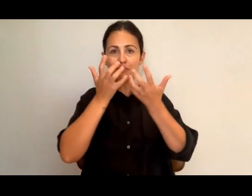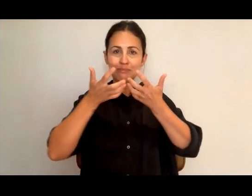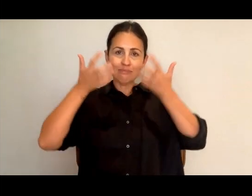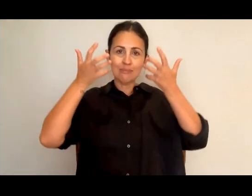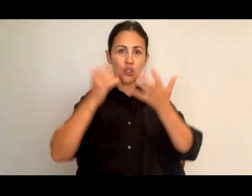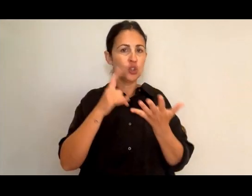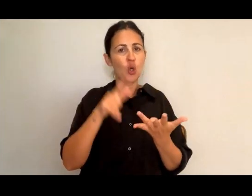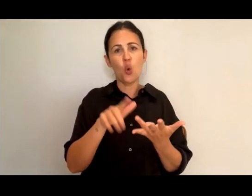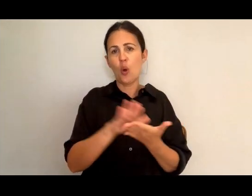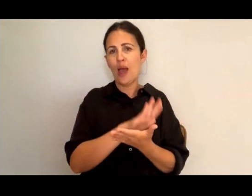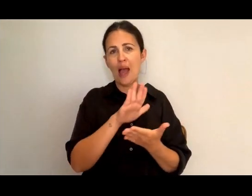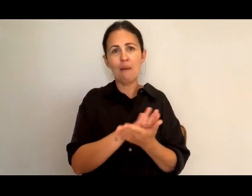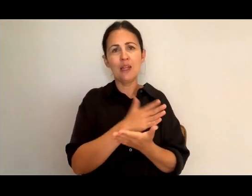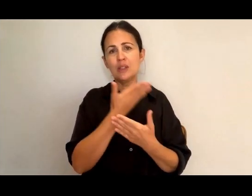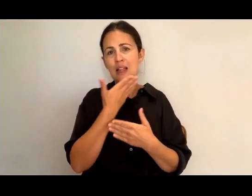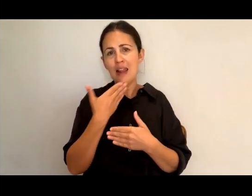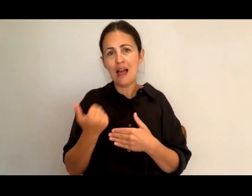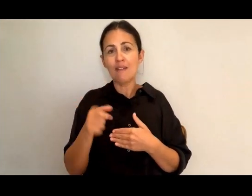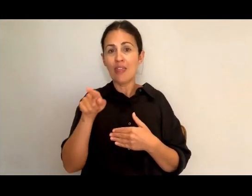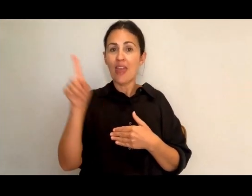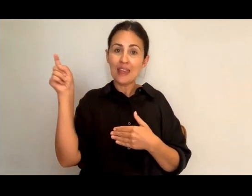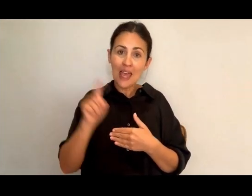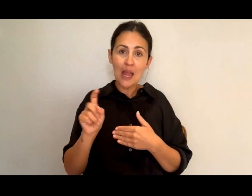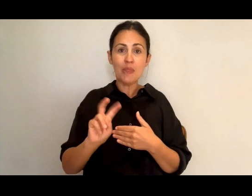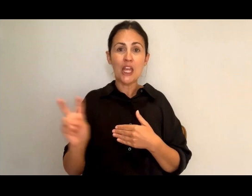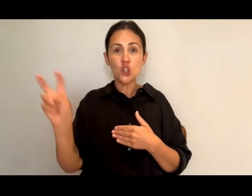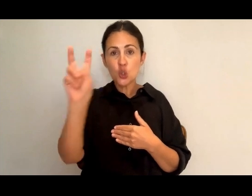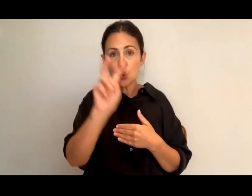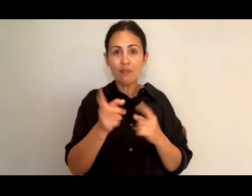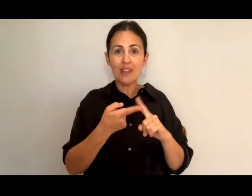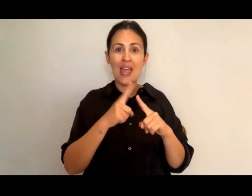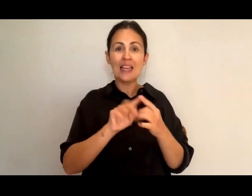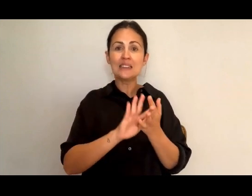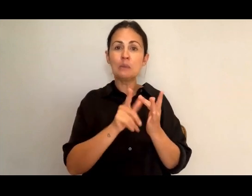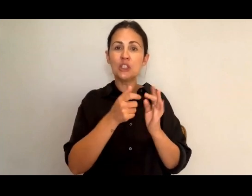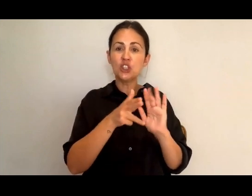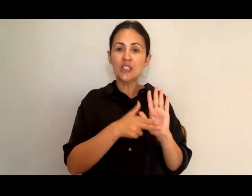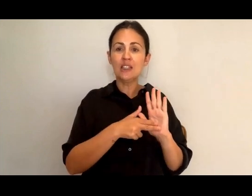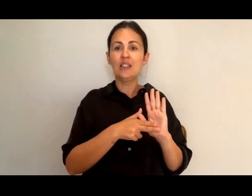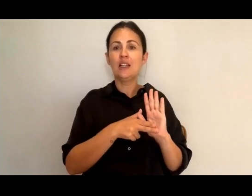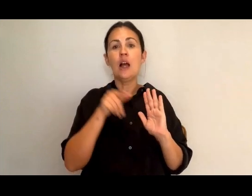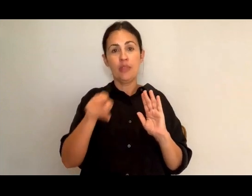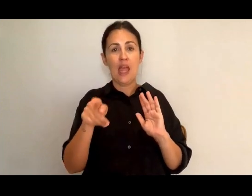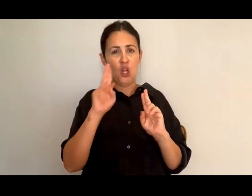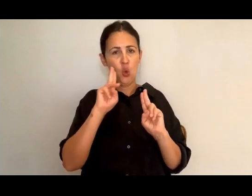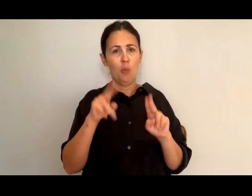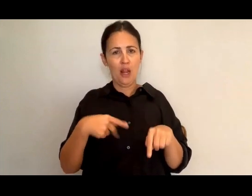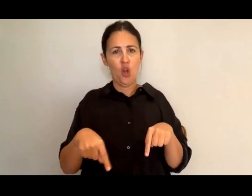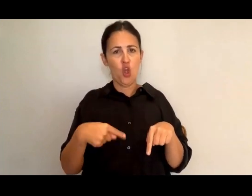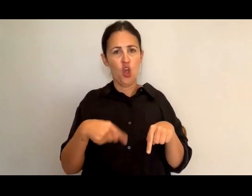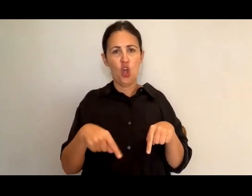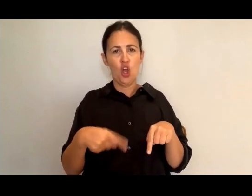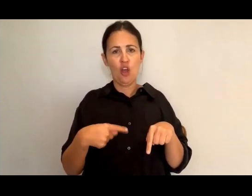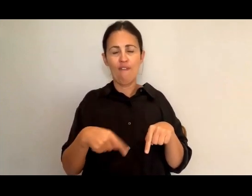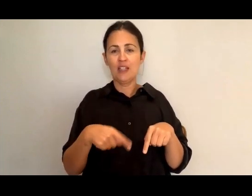and then toured the exhibition, where they may be a little bit more nervous about going into the gallery initially. Once they've viewed an exhibition